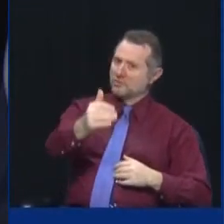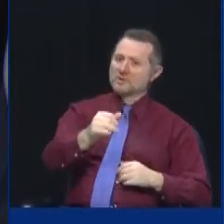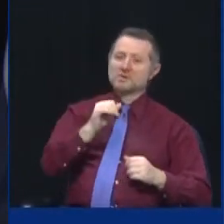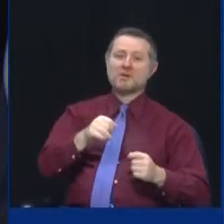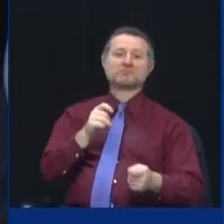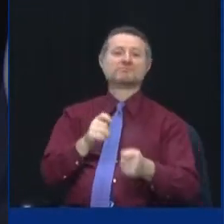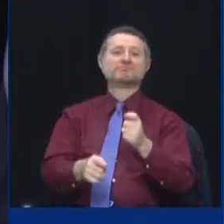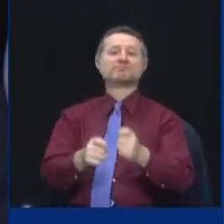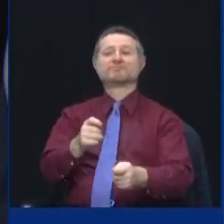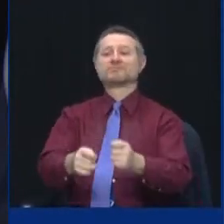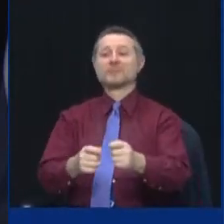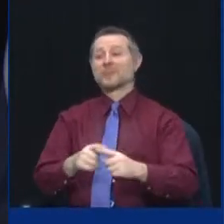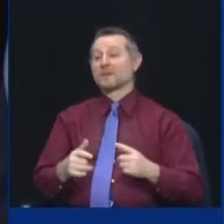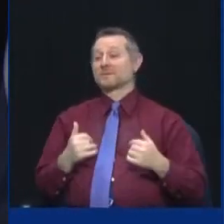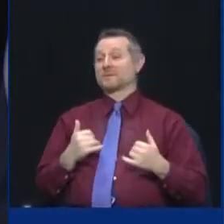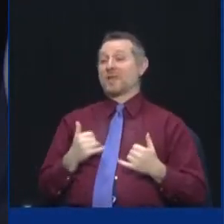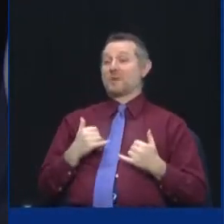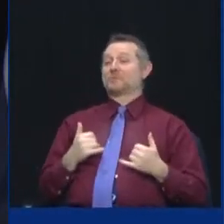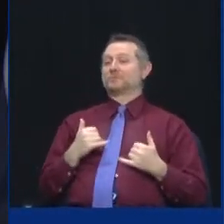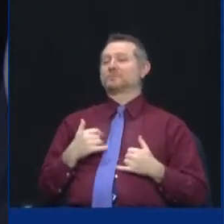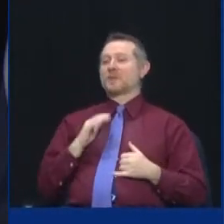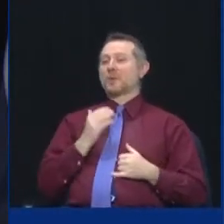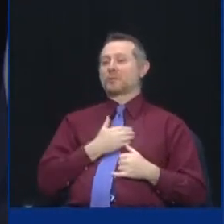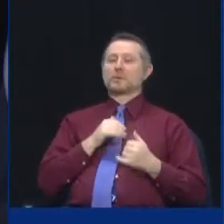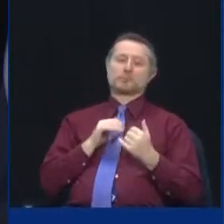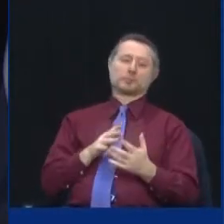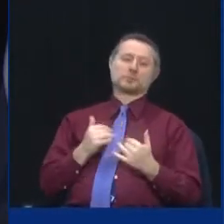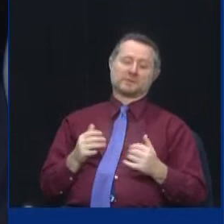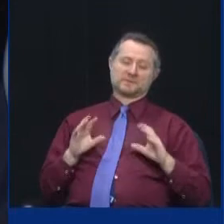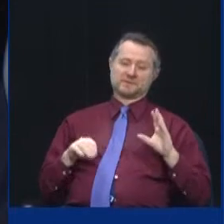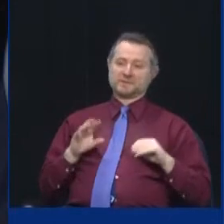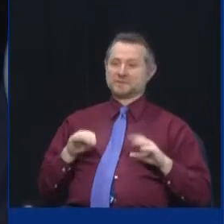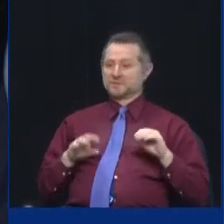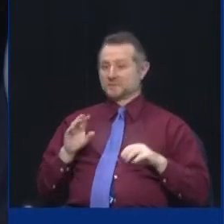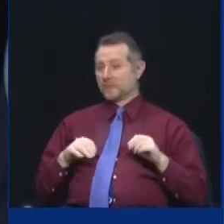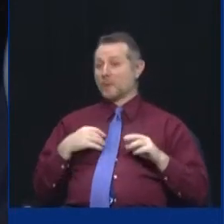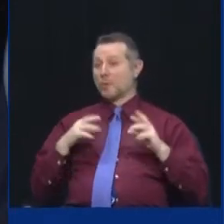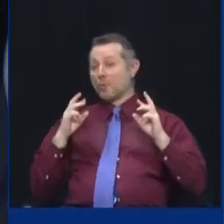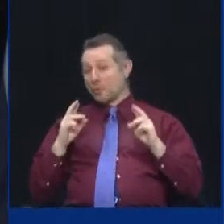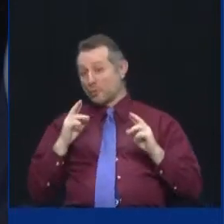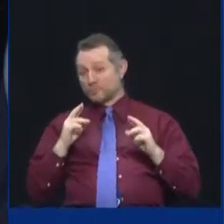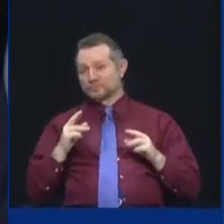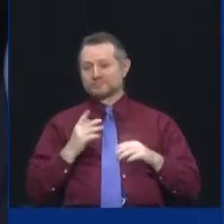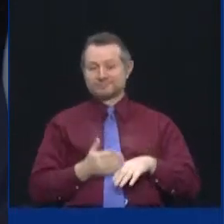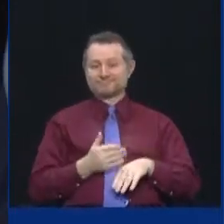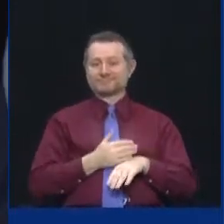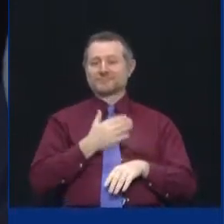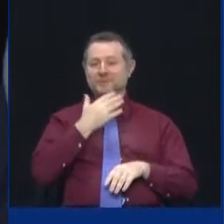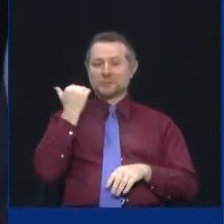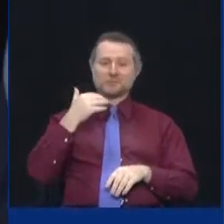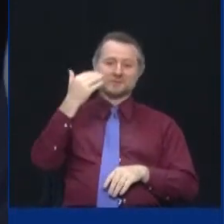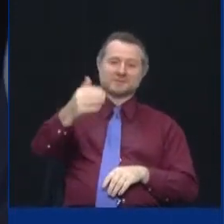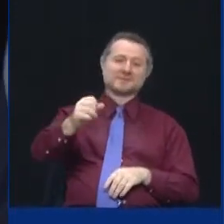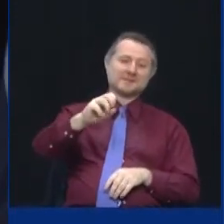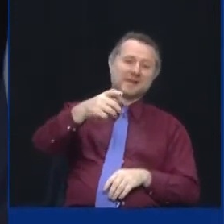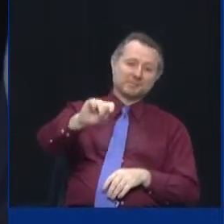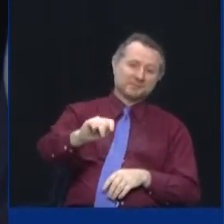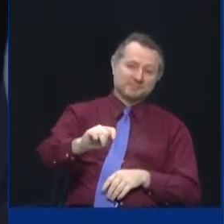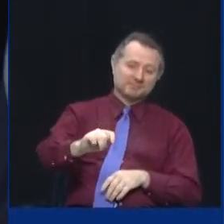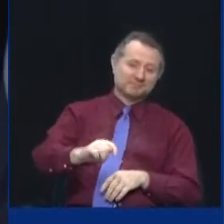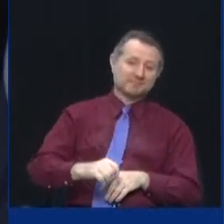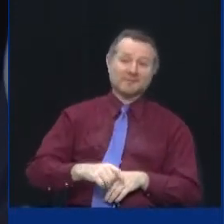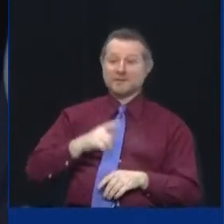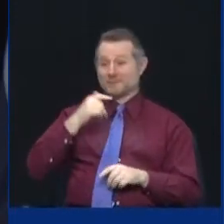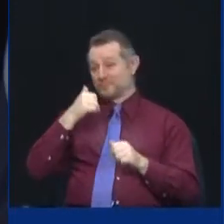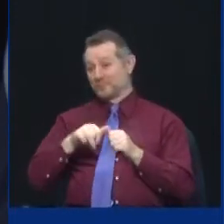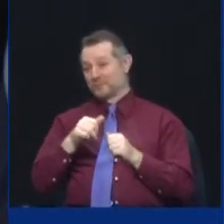But today, that is the formula. I hope it is better by September. As I said,